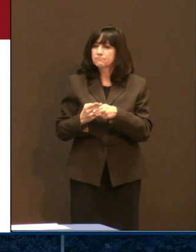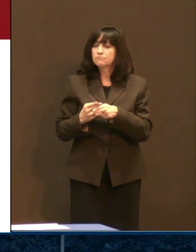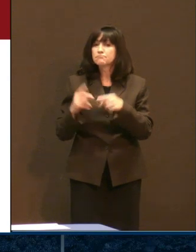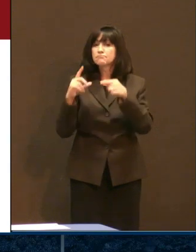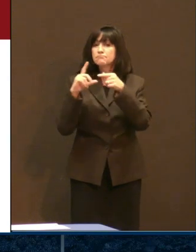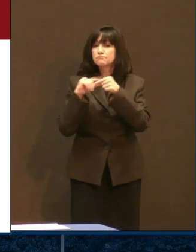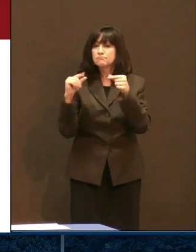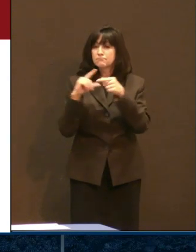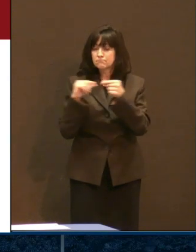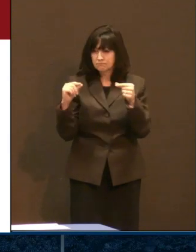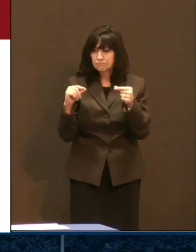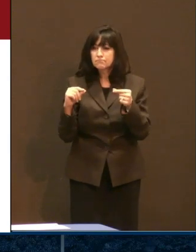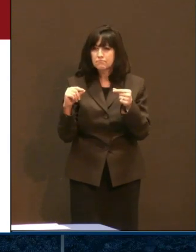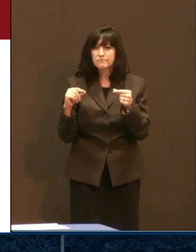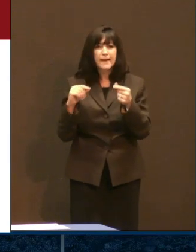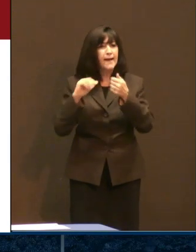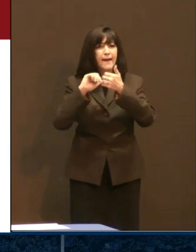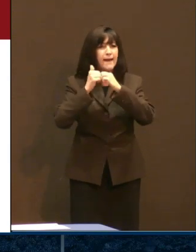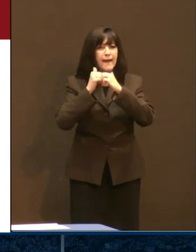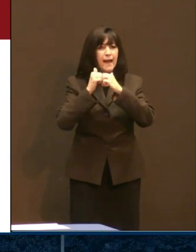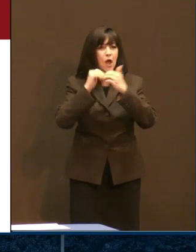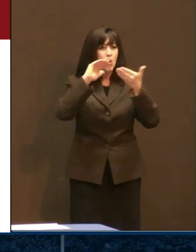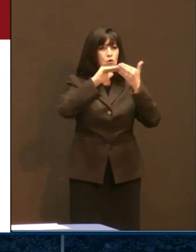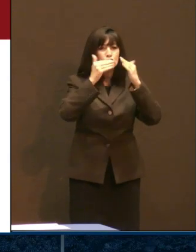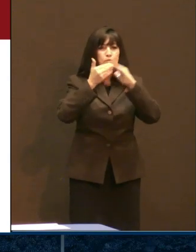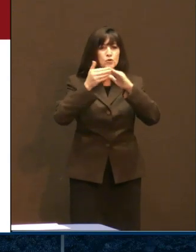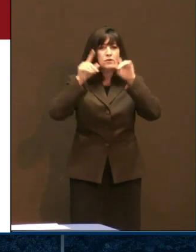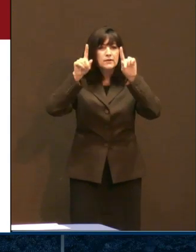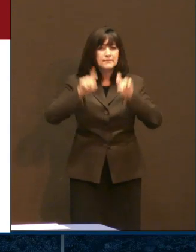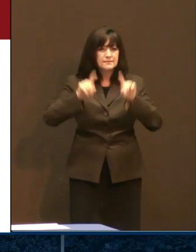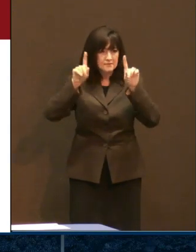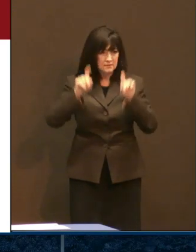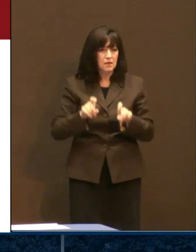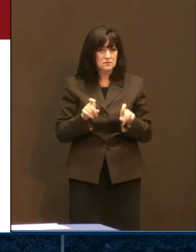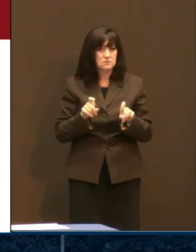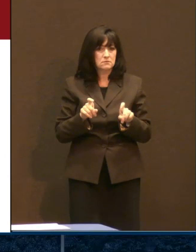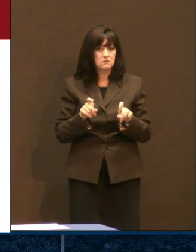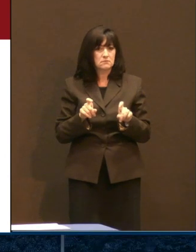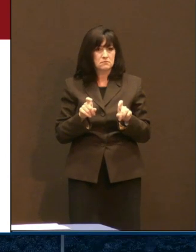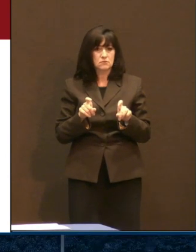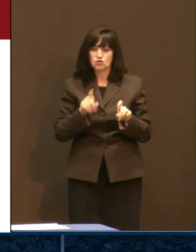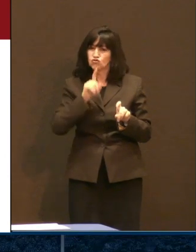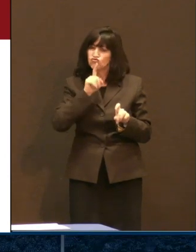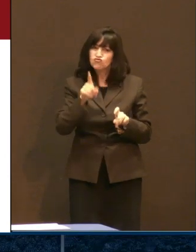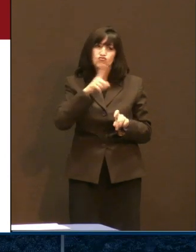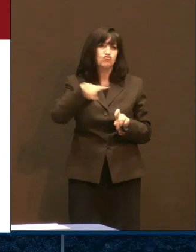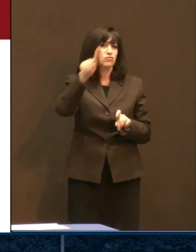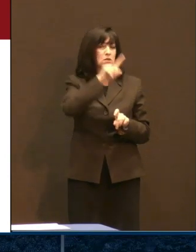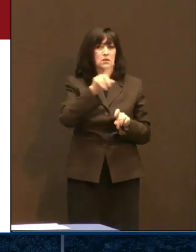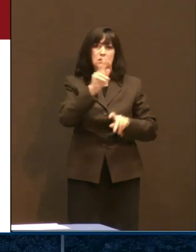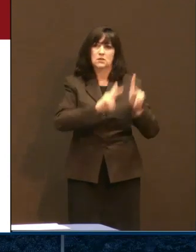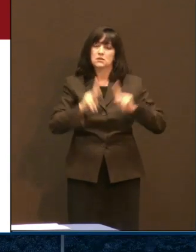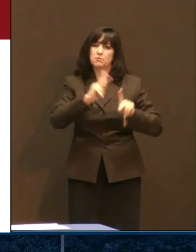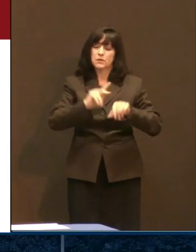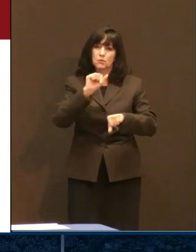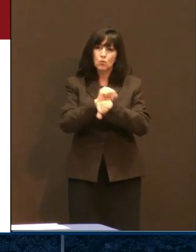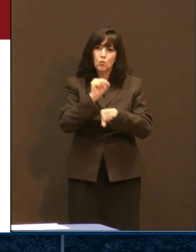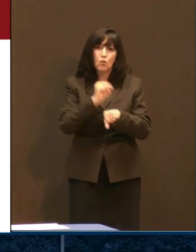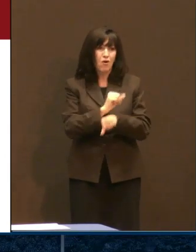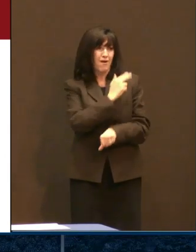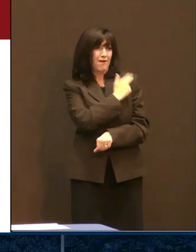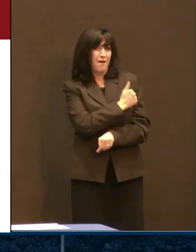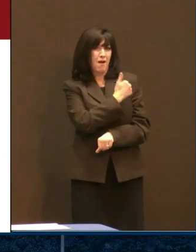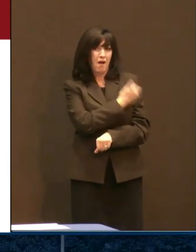in terms of community testing sites. And so far, we've relied, and they've been great. I mean, the hospitals, we just can't thank them